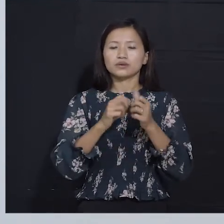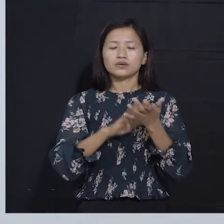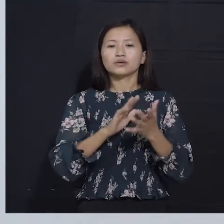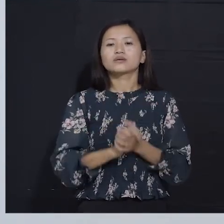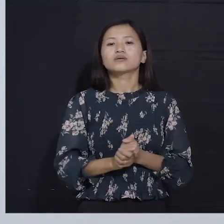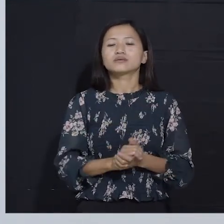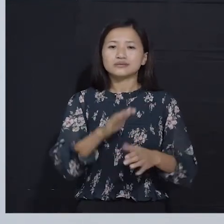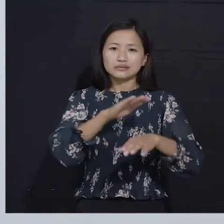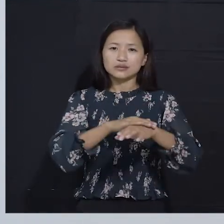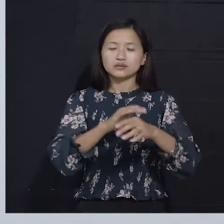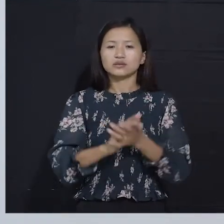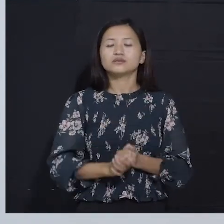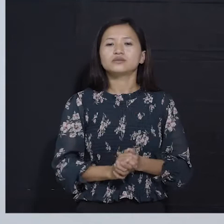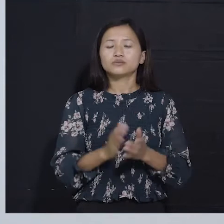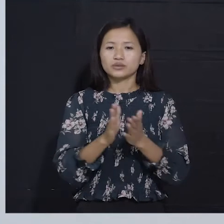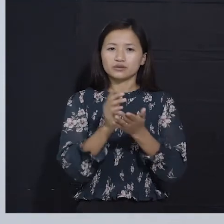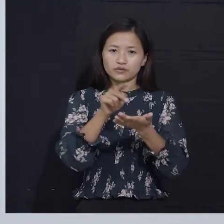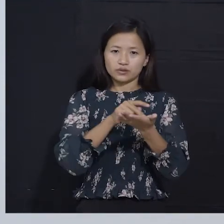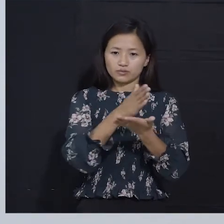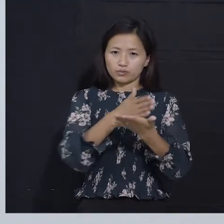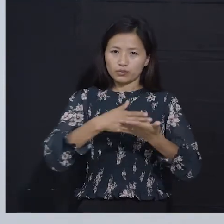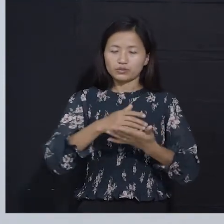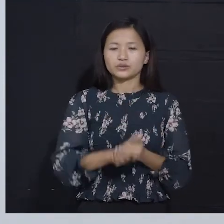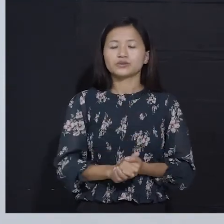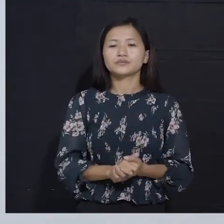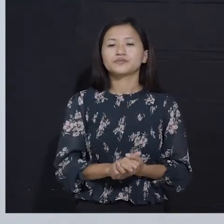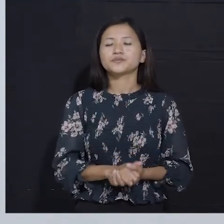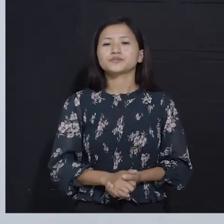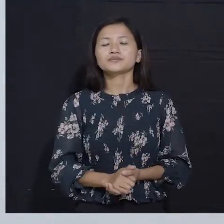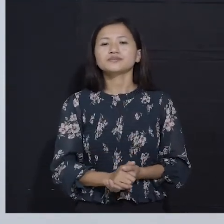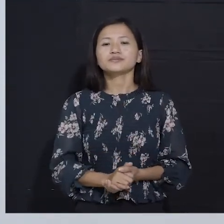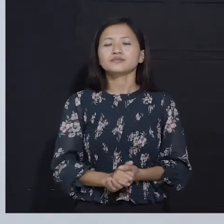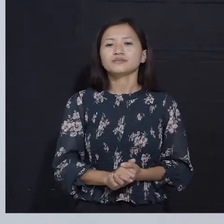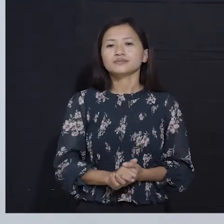We have touched a little bit of that portion. I'm going to explain that in detail again.